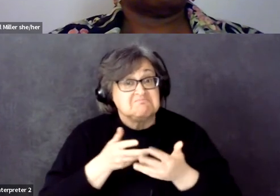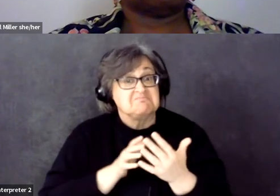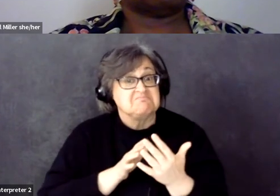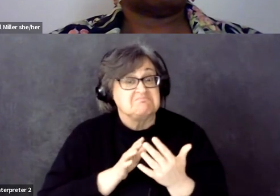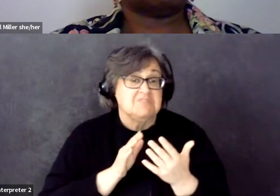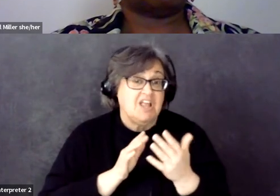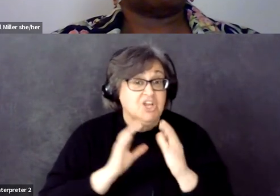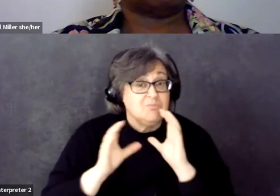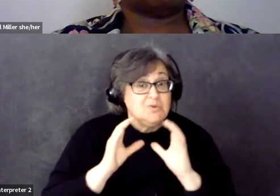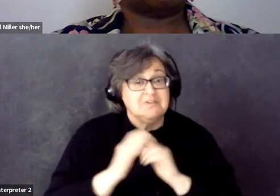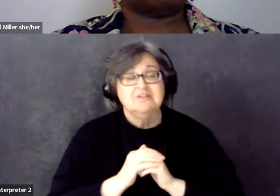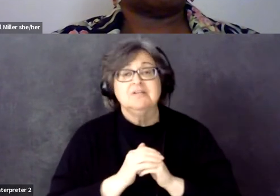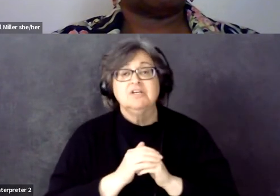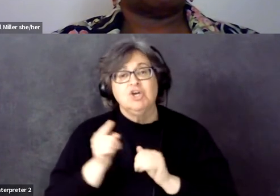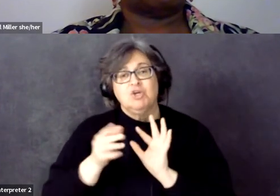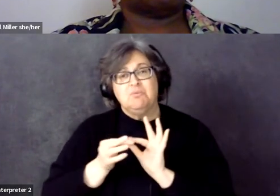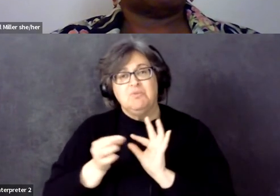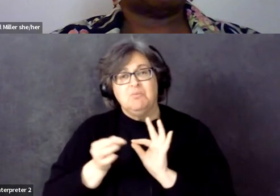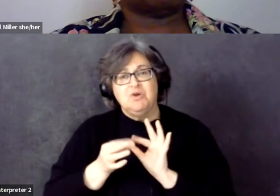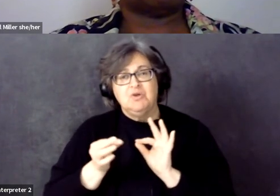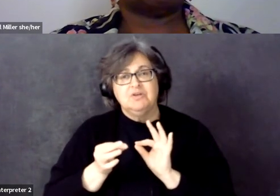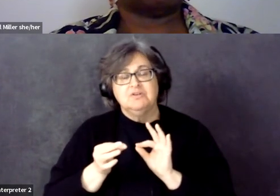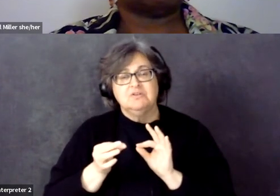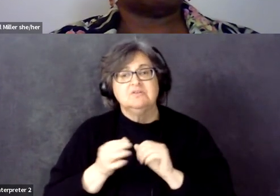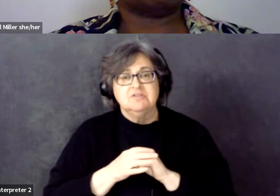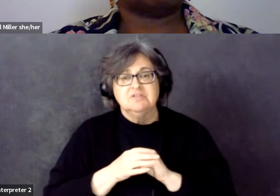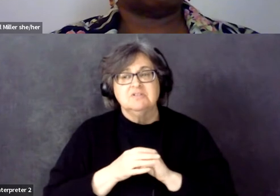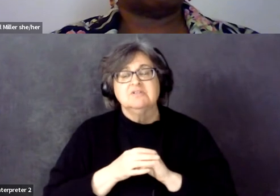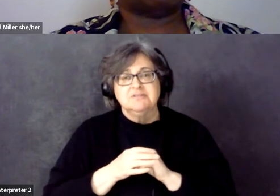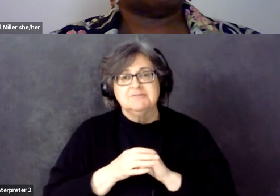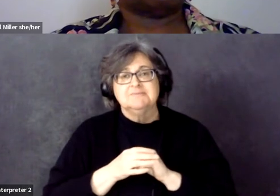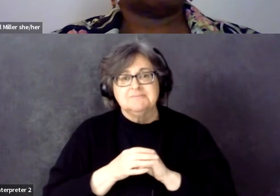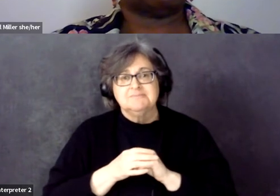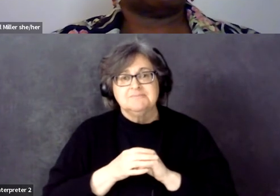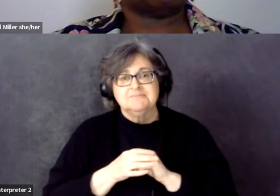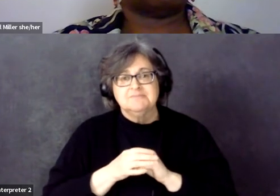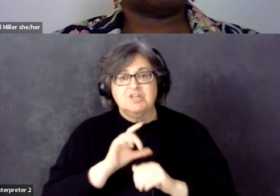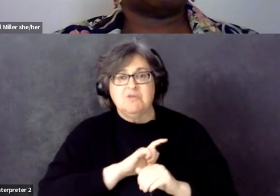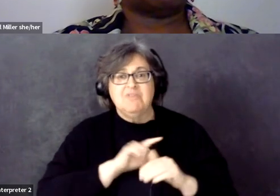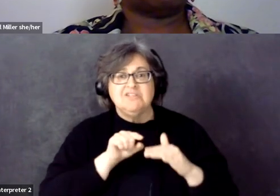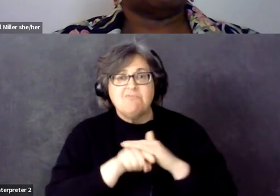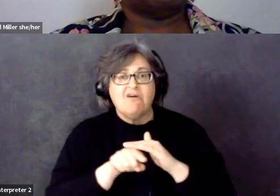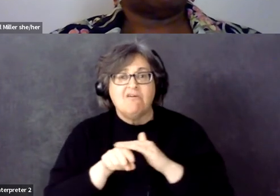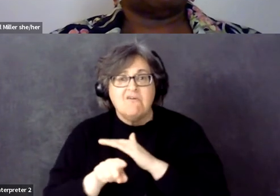was, you know, the murders of various people getting harmed by police.